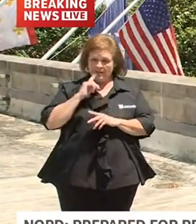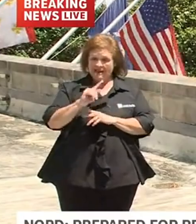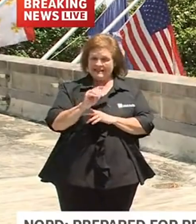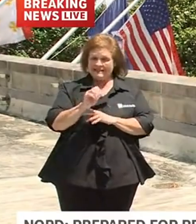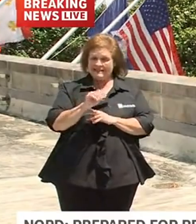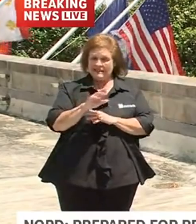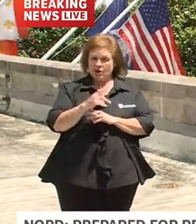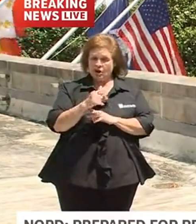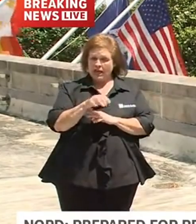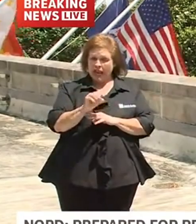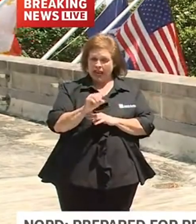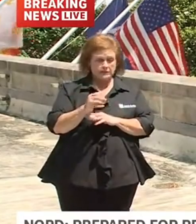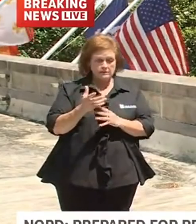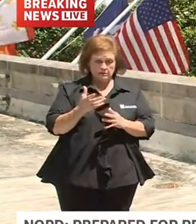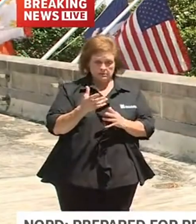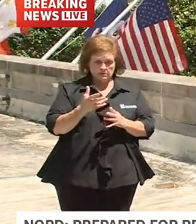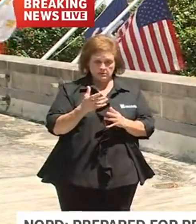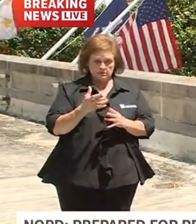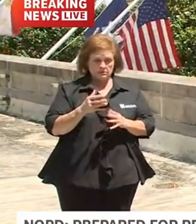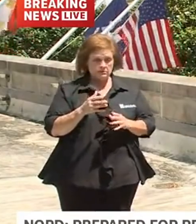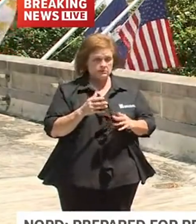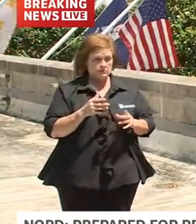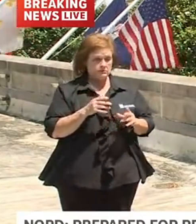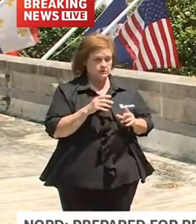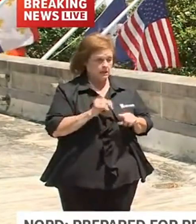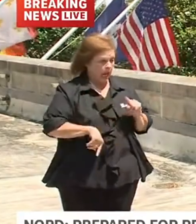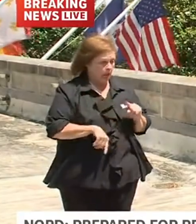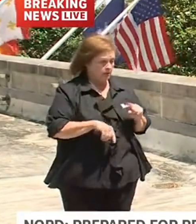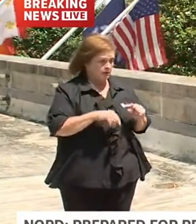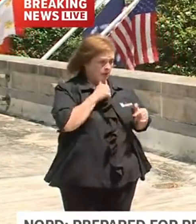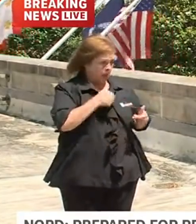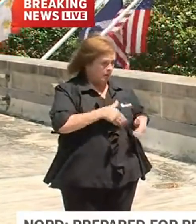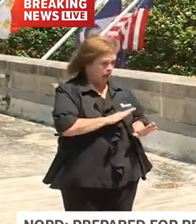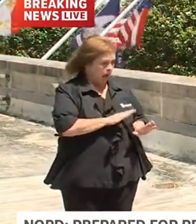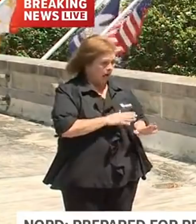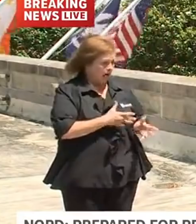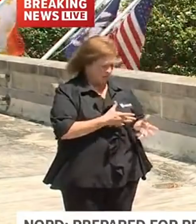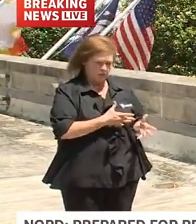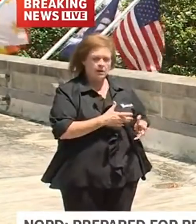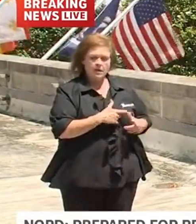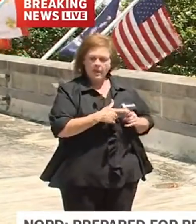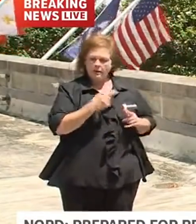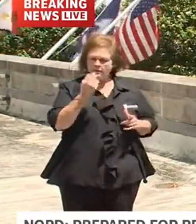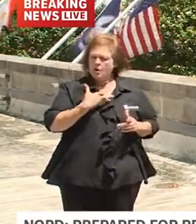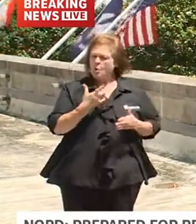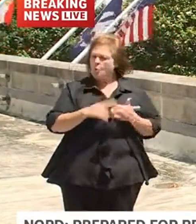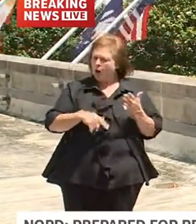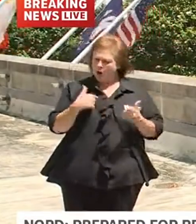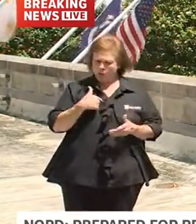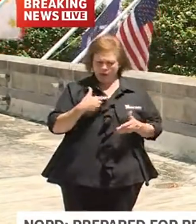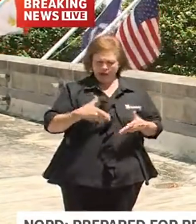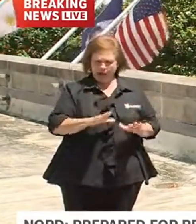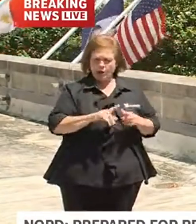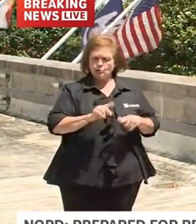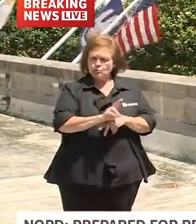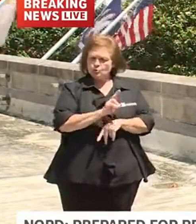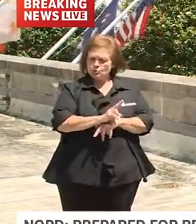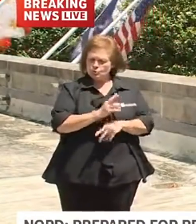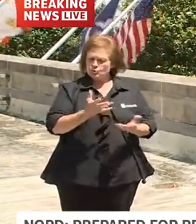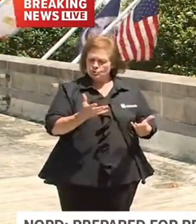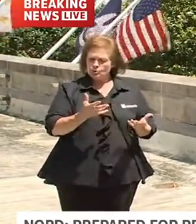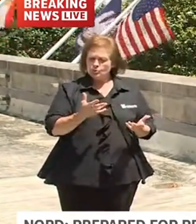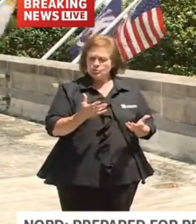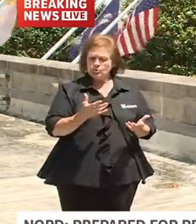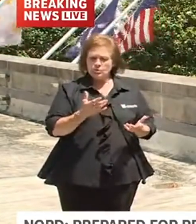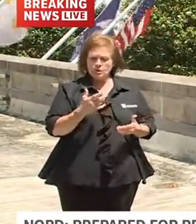as to what would be the next step of engagement, what would be the next tool that we should use. So I think this is a bigger discussion that should be had and not had